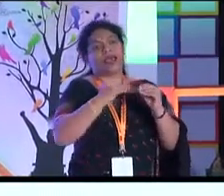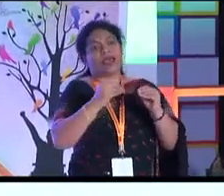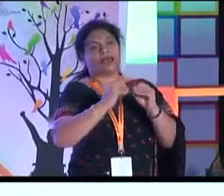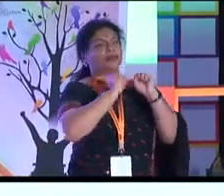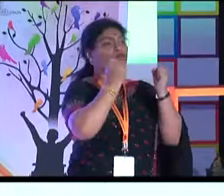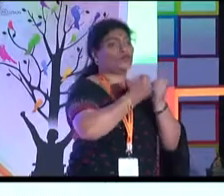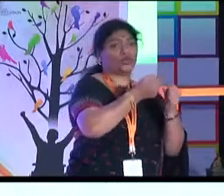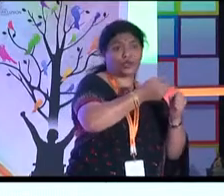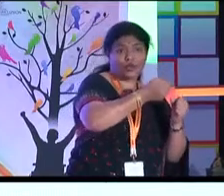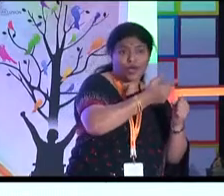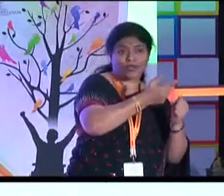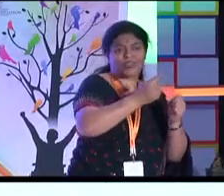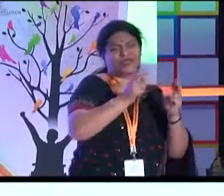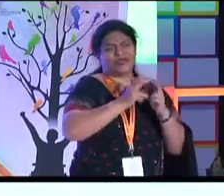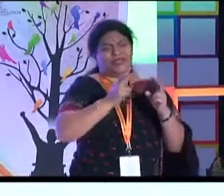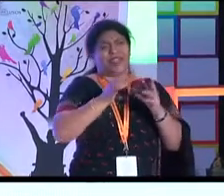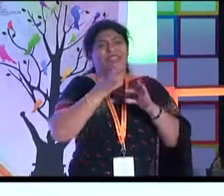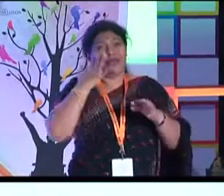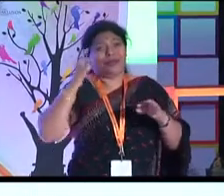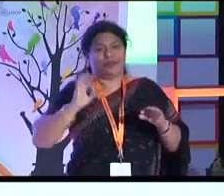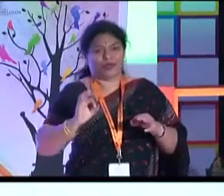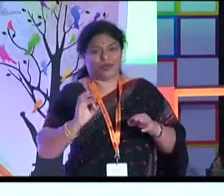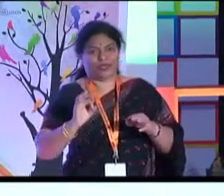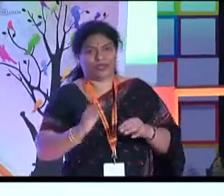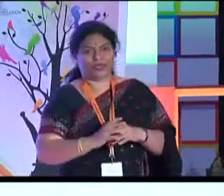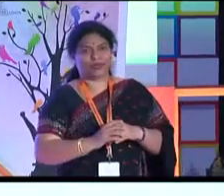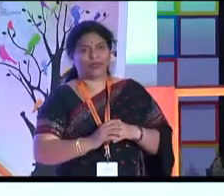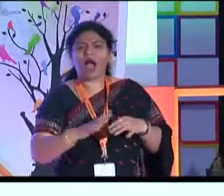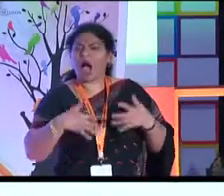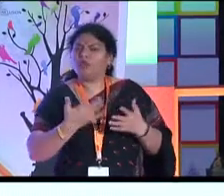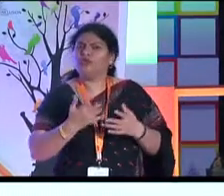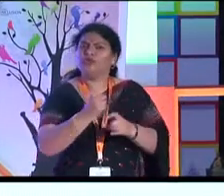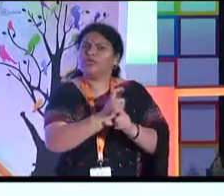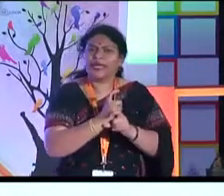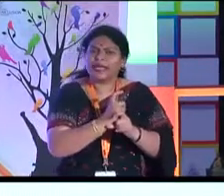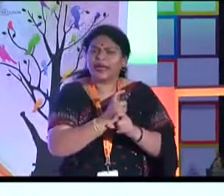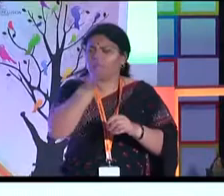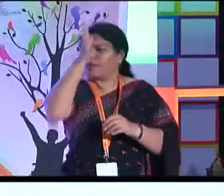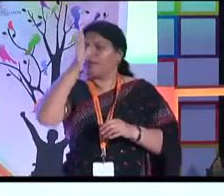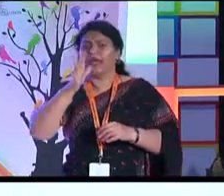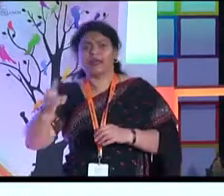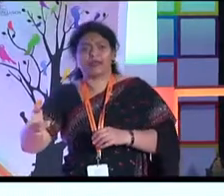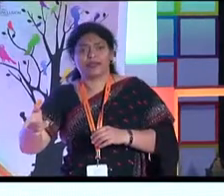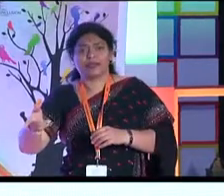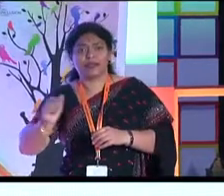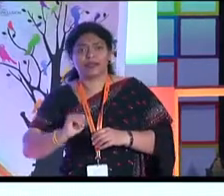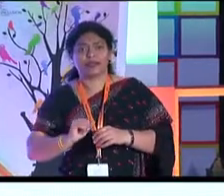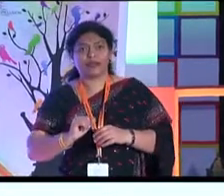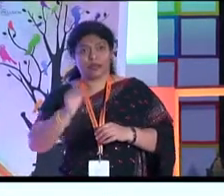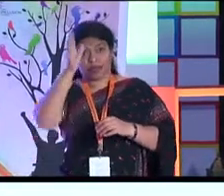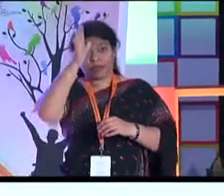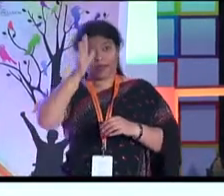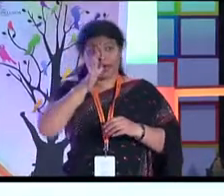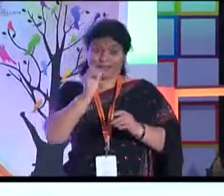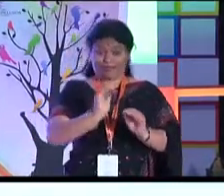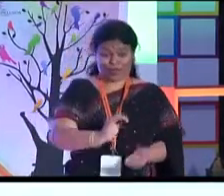is very, very significant. How do you take care of your parents? Your parents took care